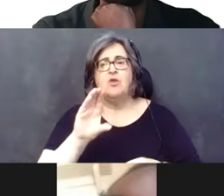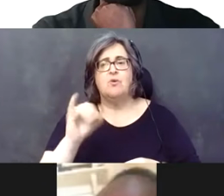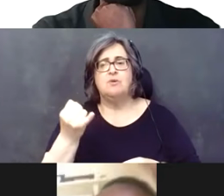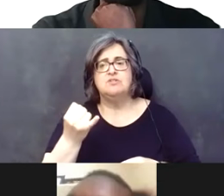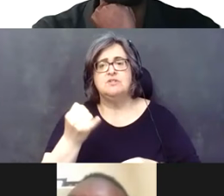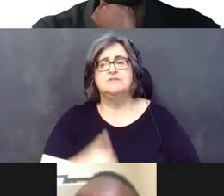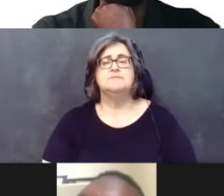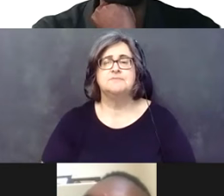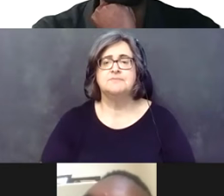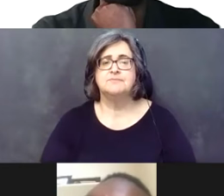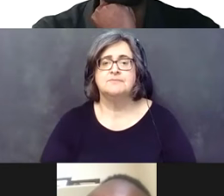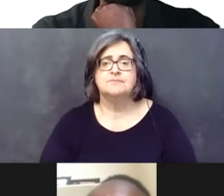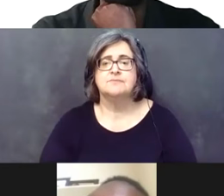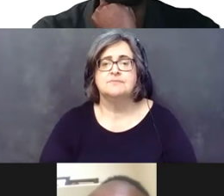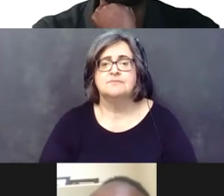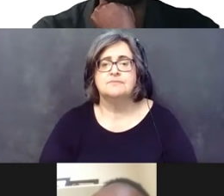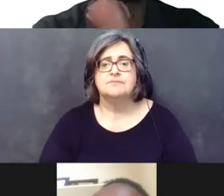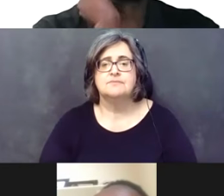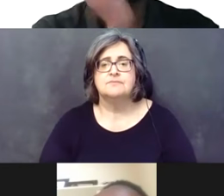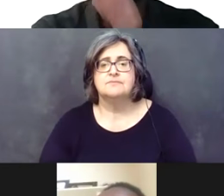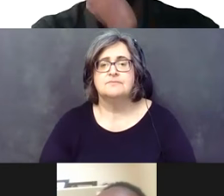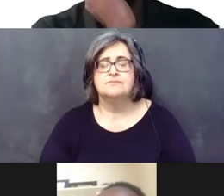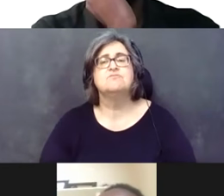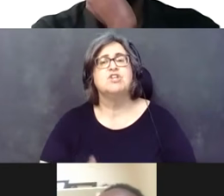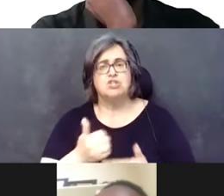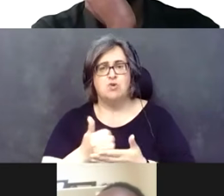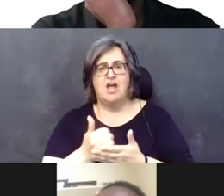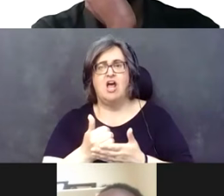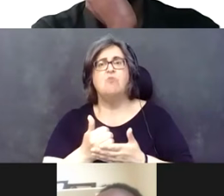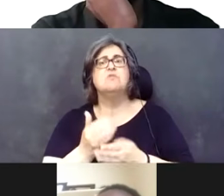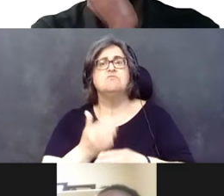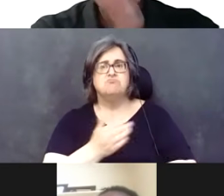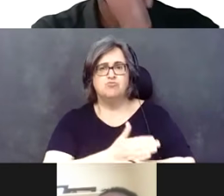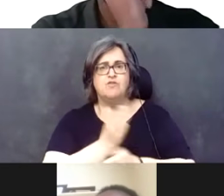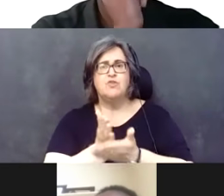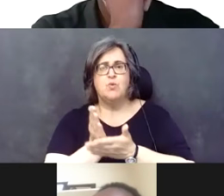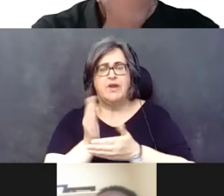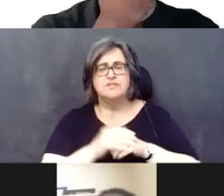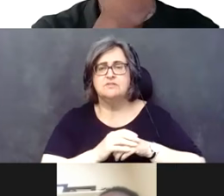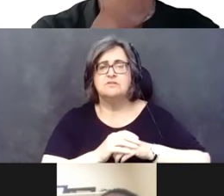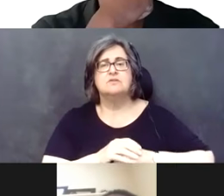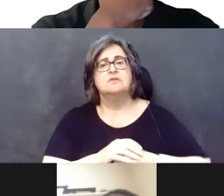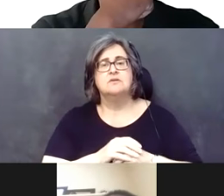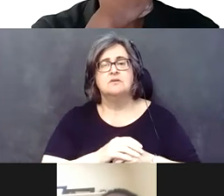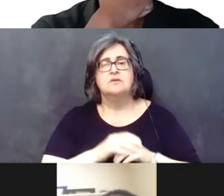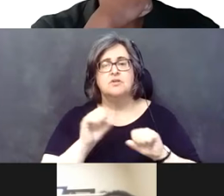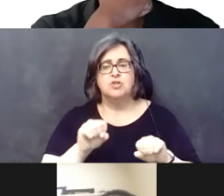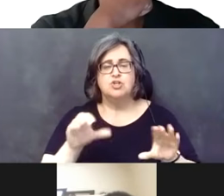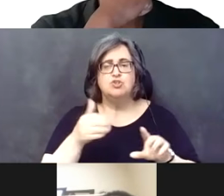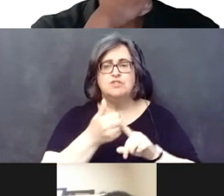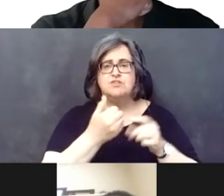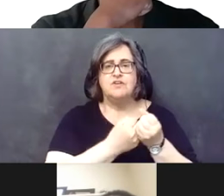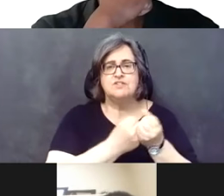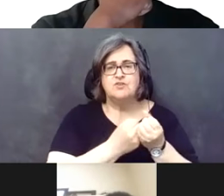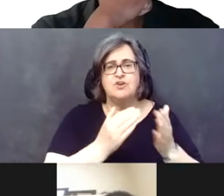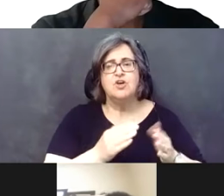space? Because it helps expand your rights, in my opinion. You can go very far as a self-advocate, but until you get